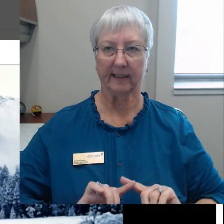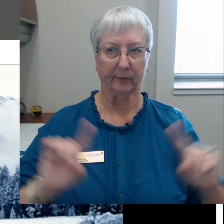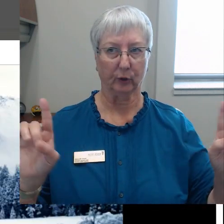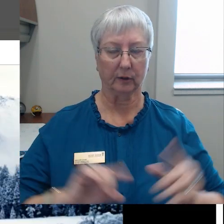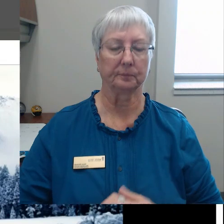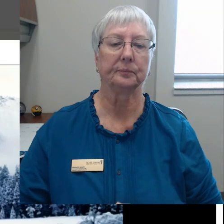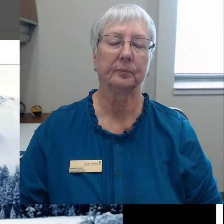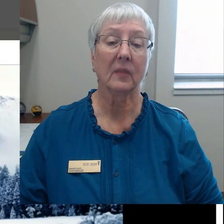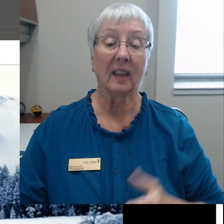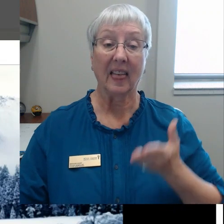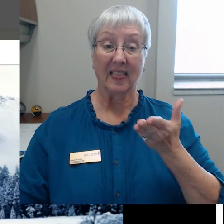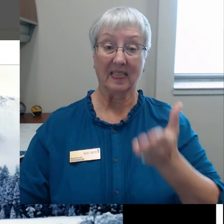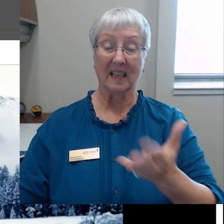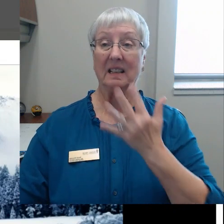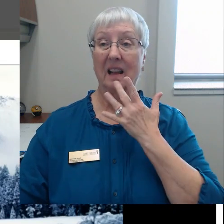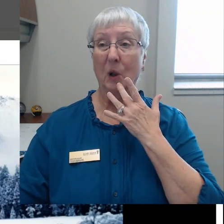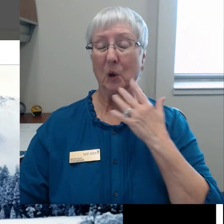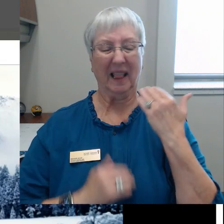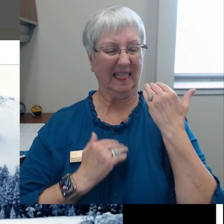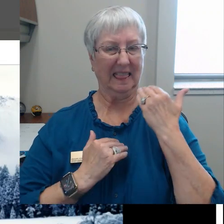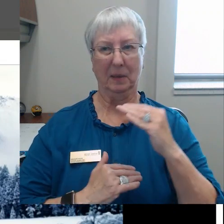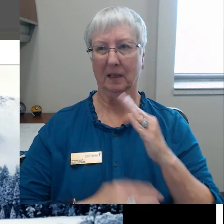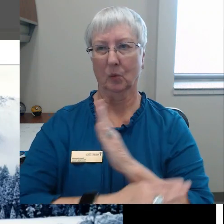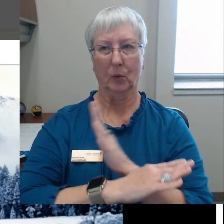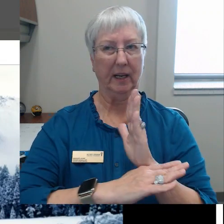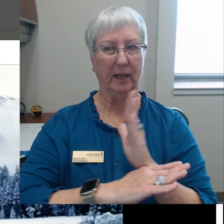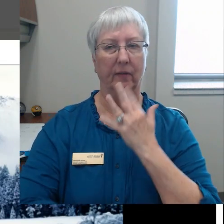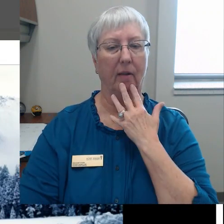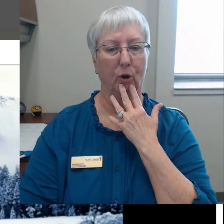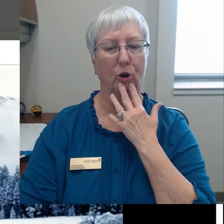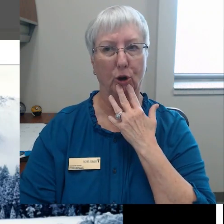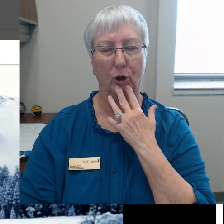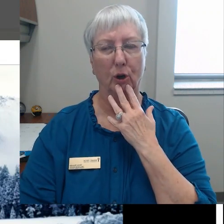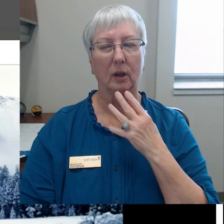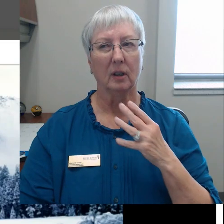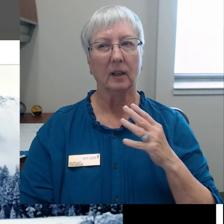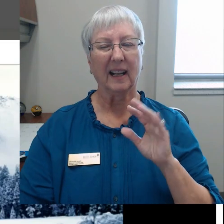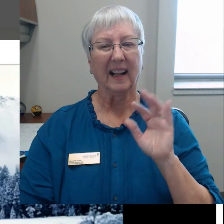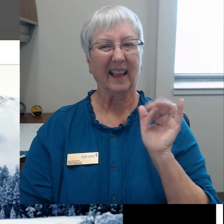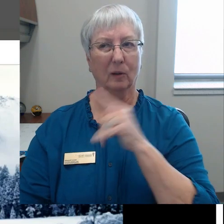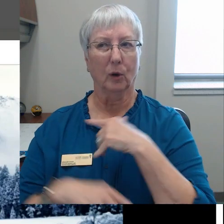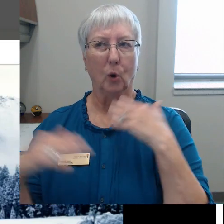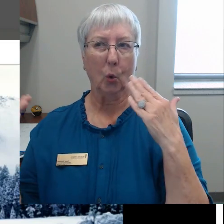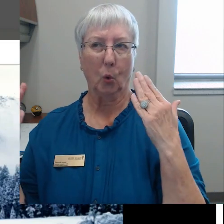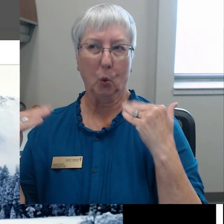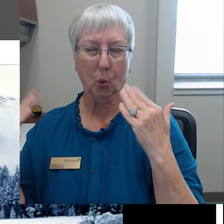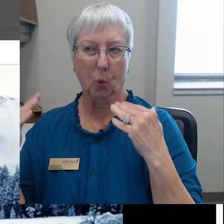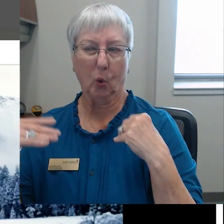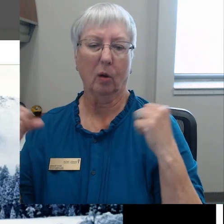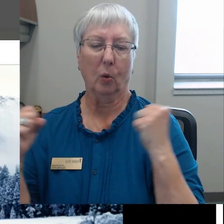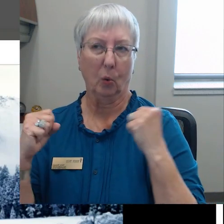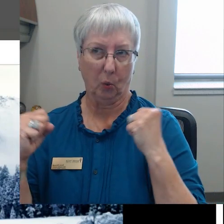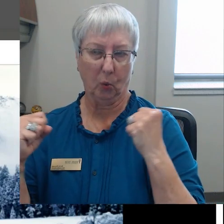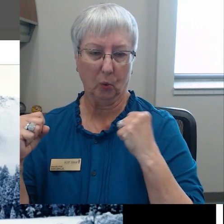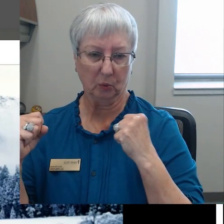depicts a very limited range of color, focused on the cool end of the spectrum, emphasizing the feeling